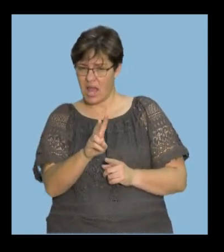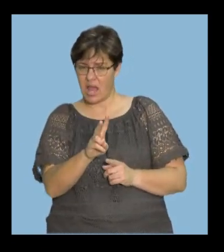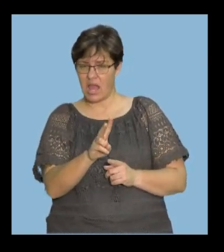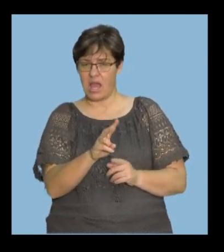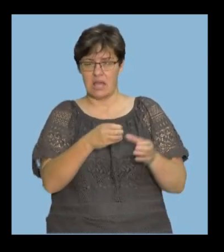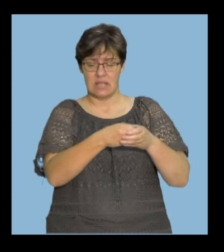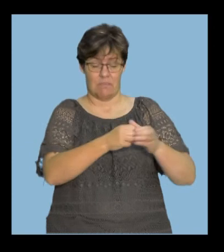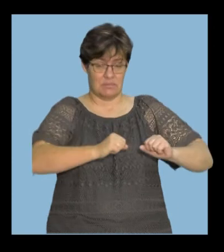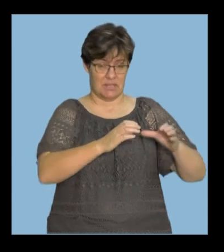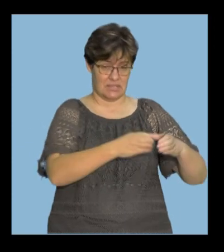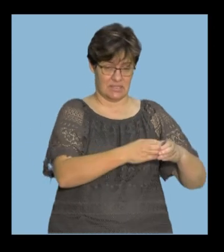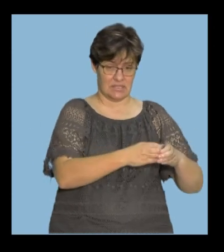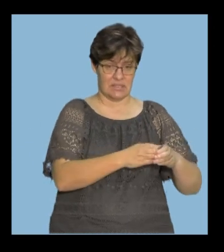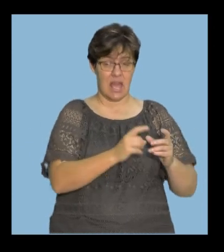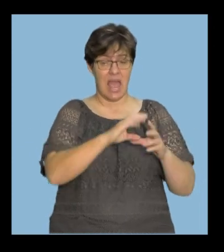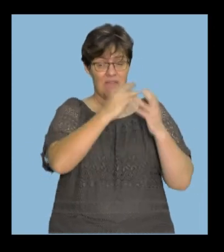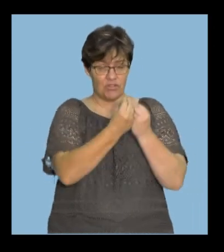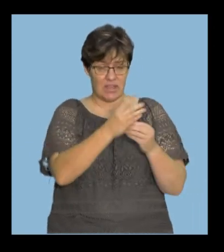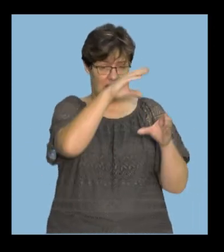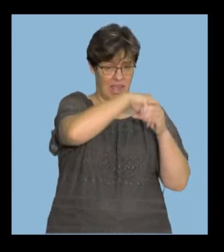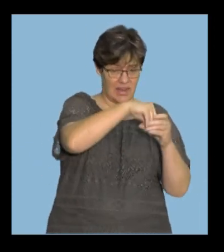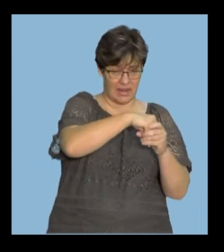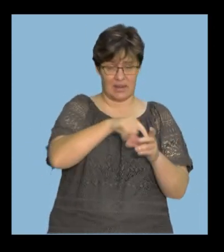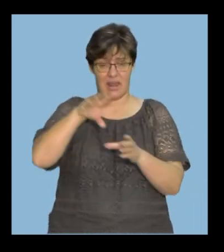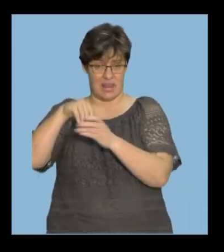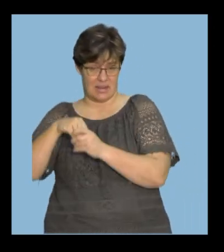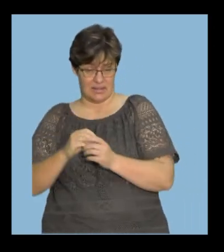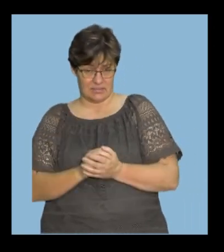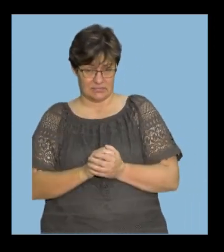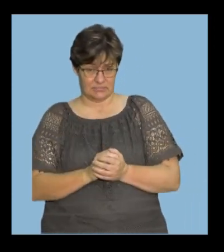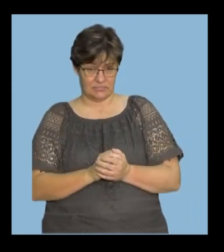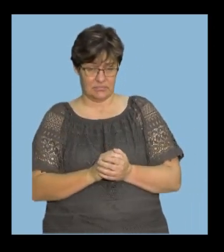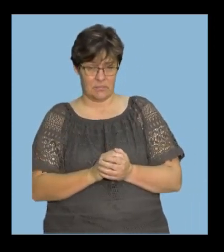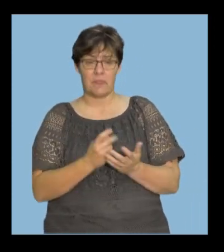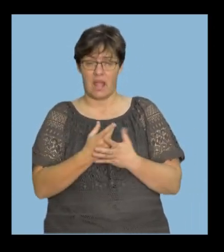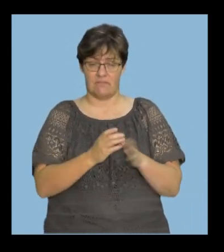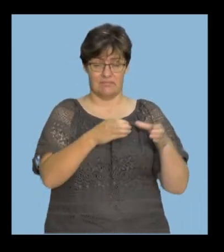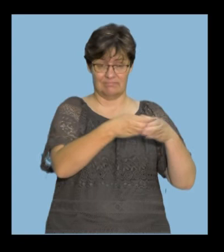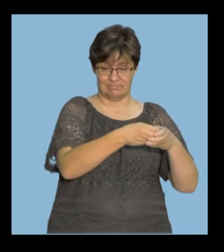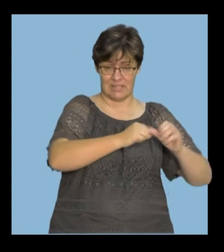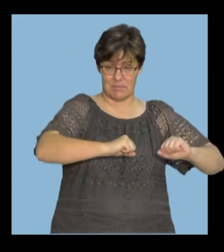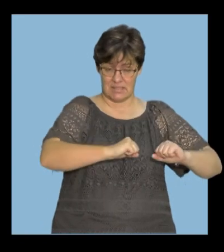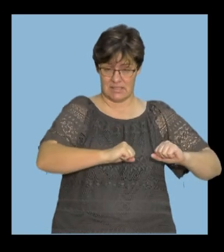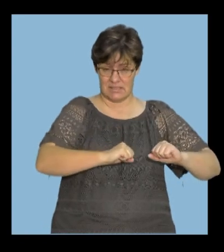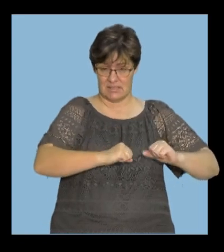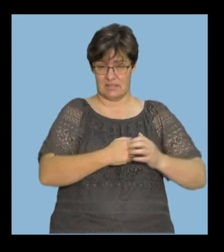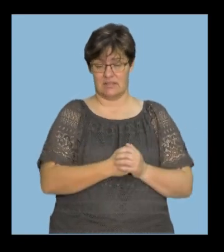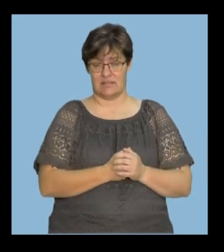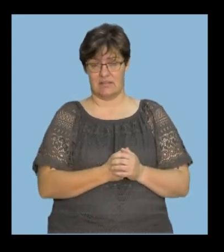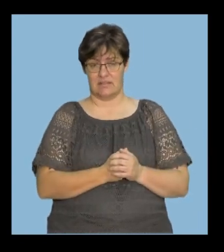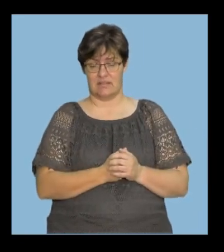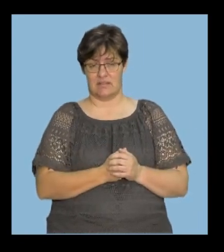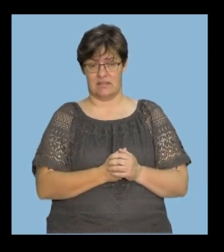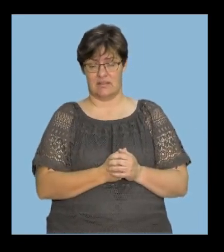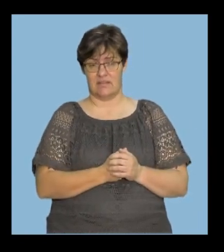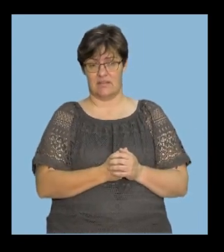we can have a sample space with all the elements, and we can recognize that we can have a sample